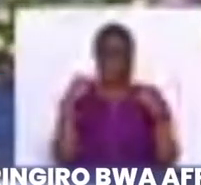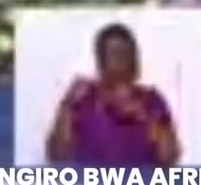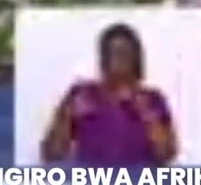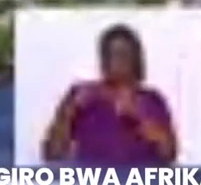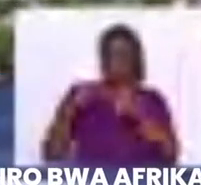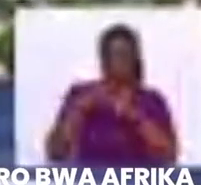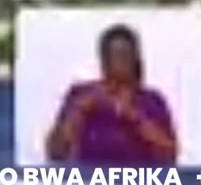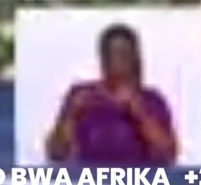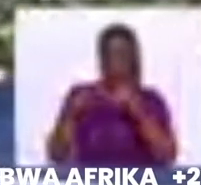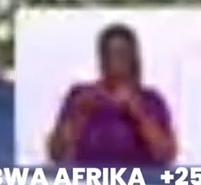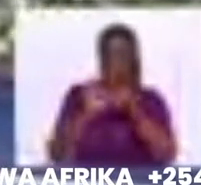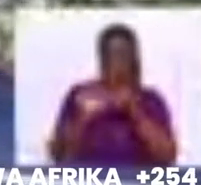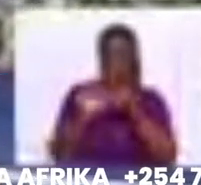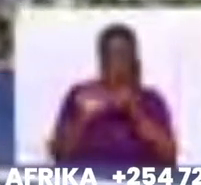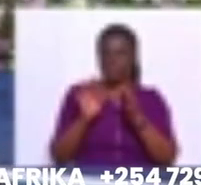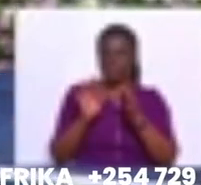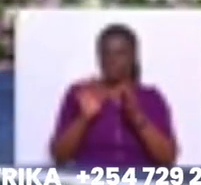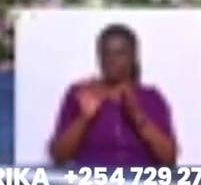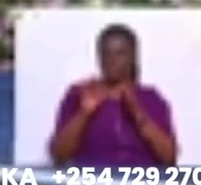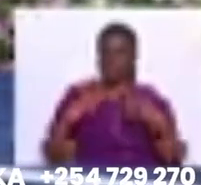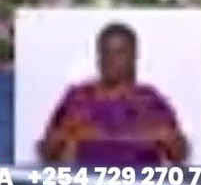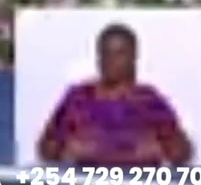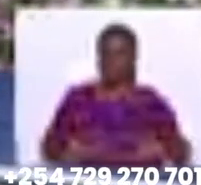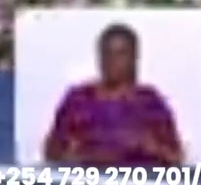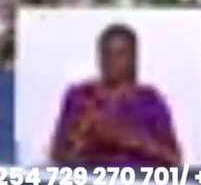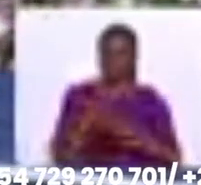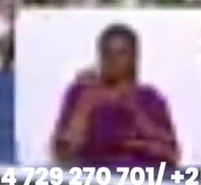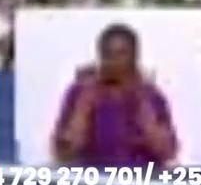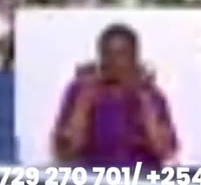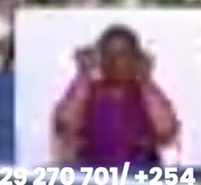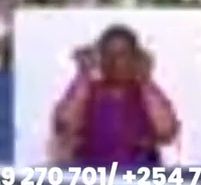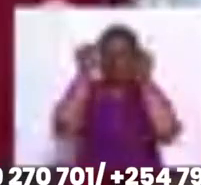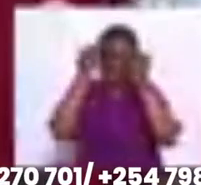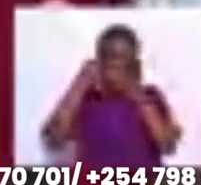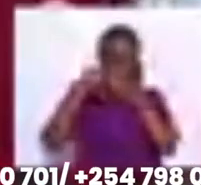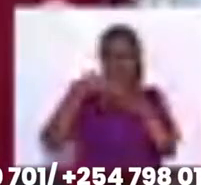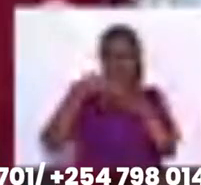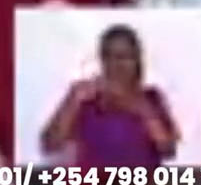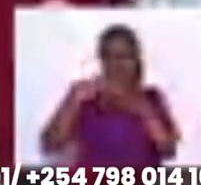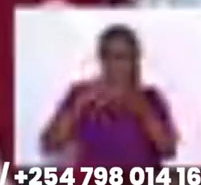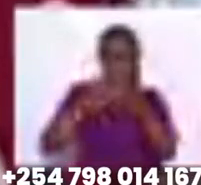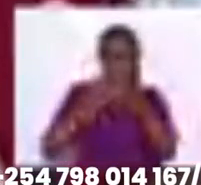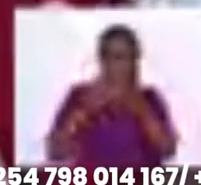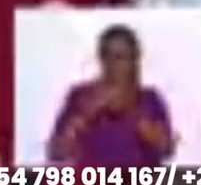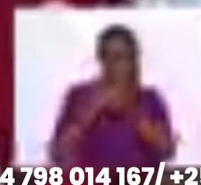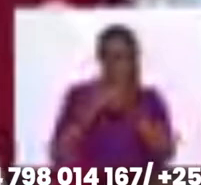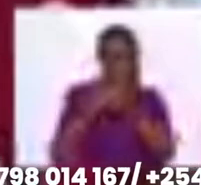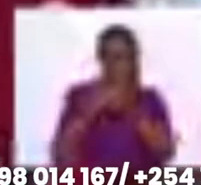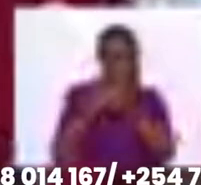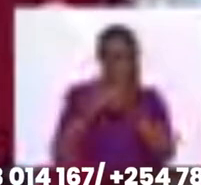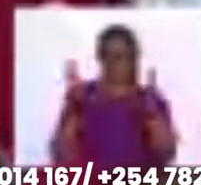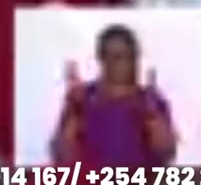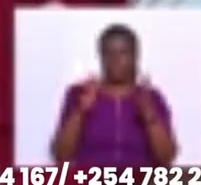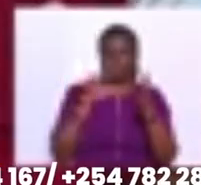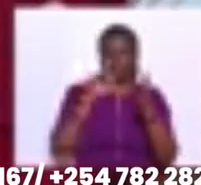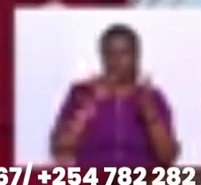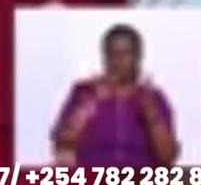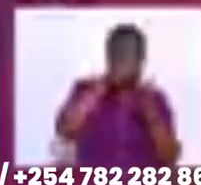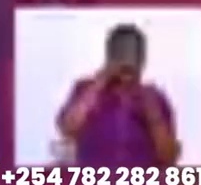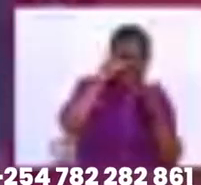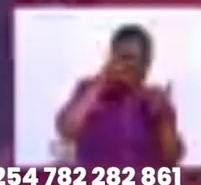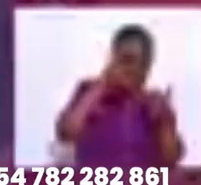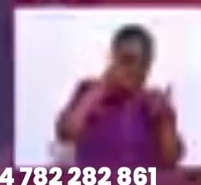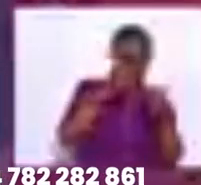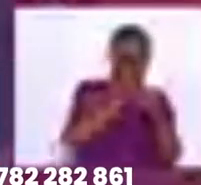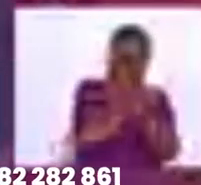generating all of these stress hormones, you are putting yourself at risk. We're going to have to learn to love. We're going to have to learn to forgive.